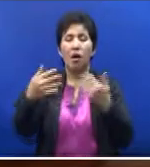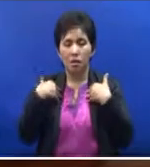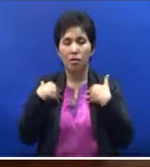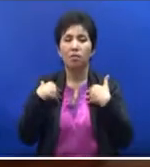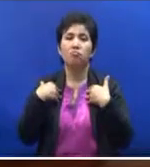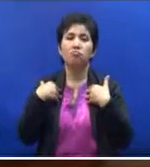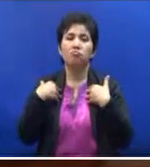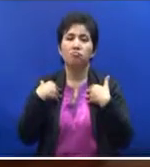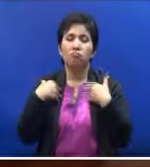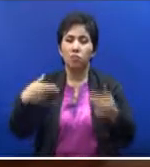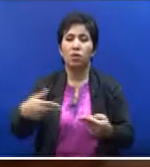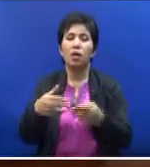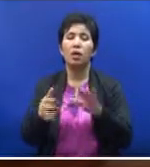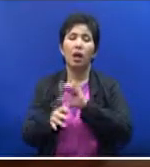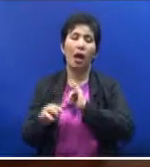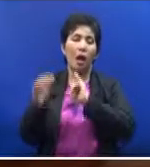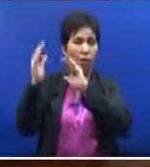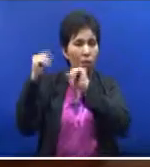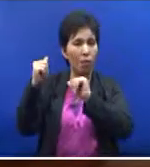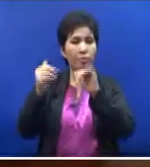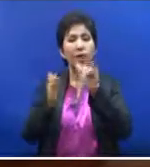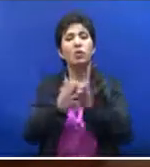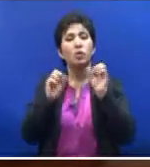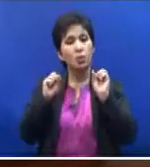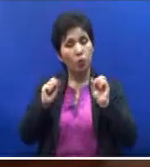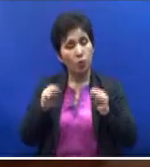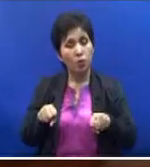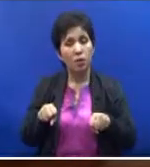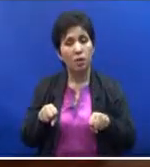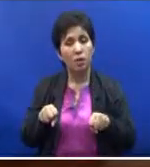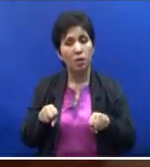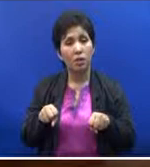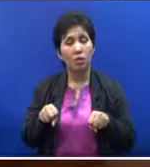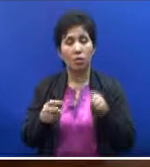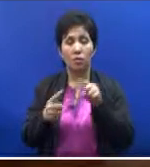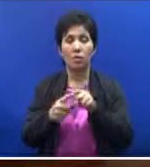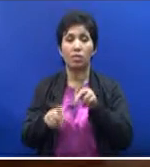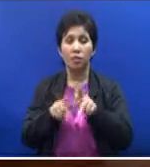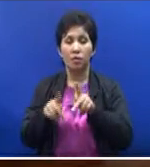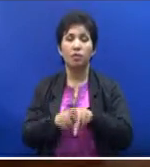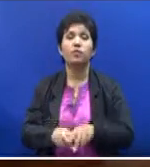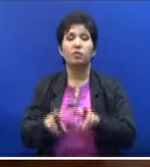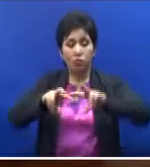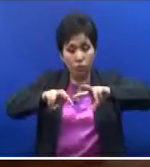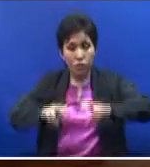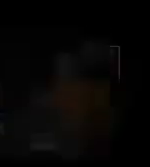other. Okay, so till then, I hope that we can meet again in the tutorial 2.